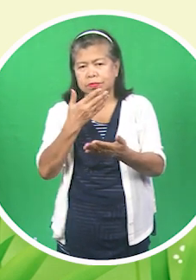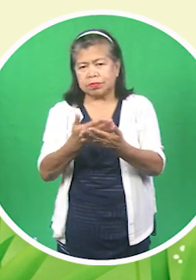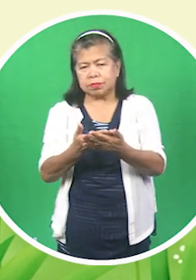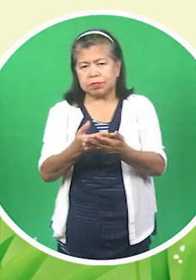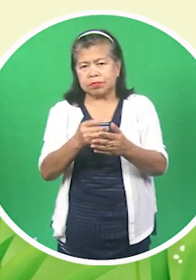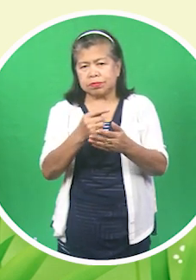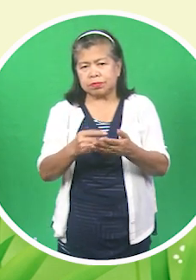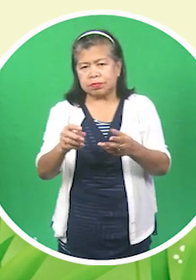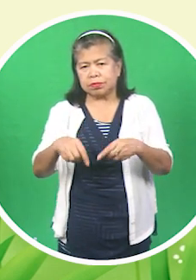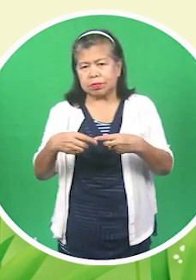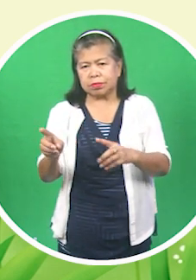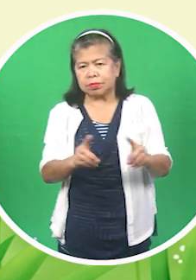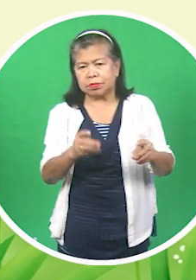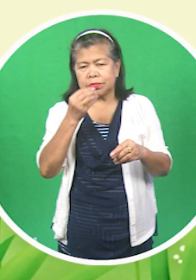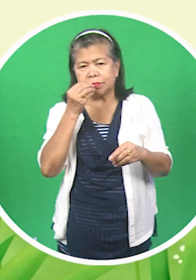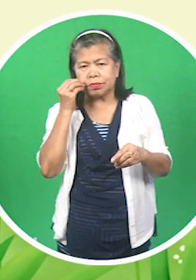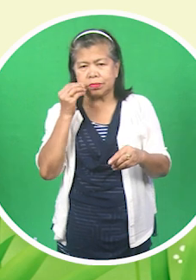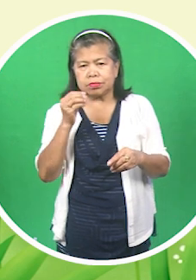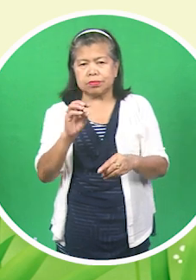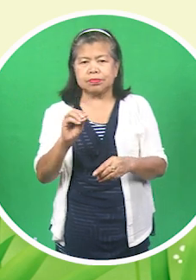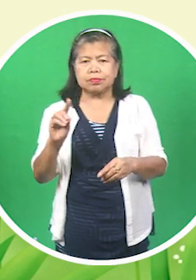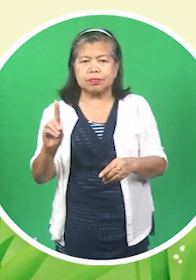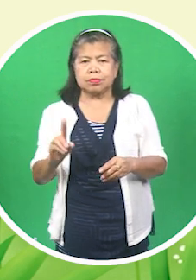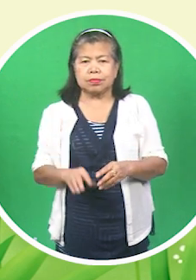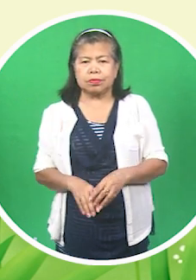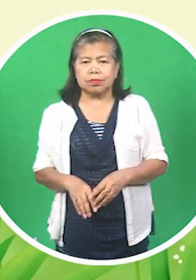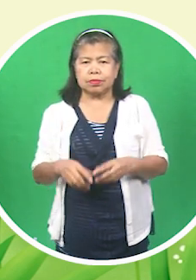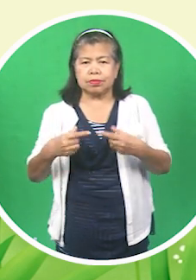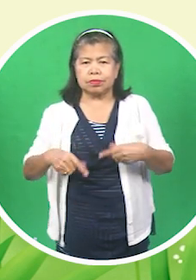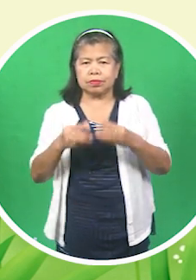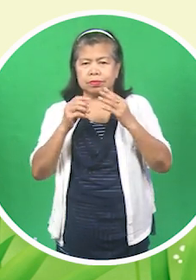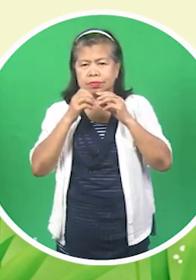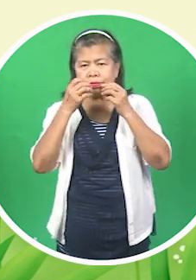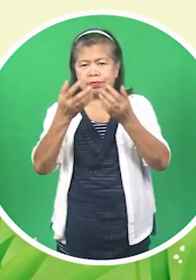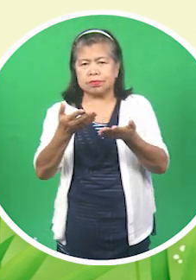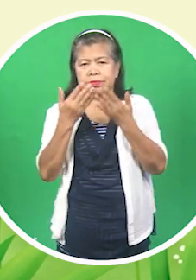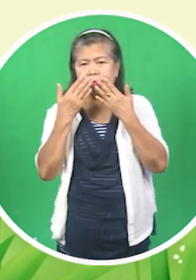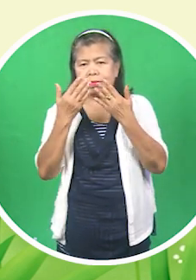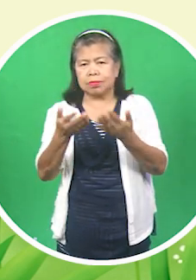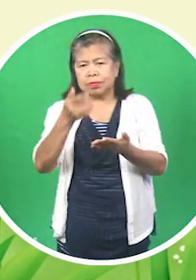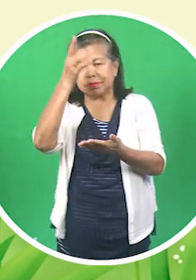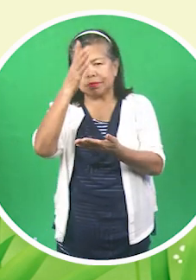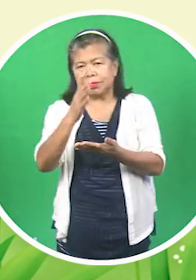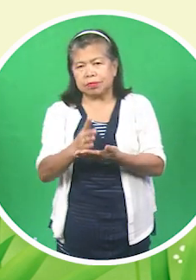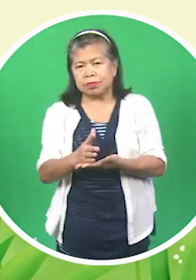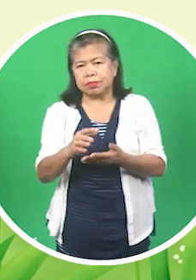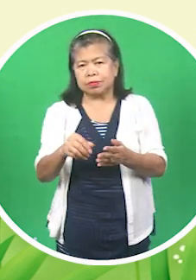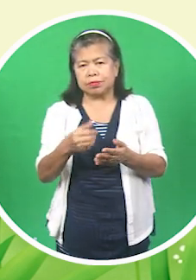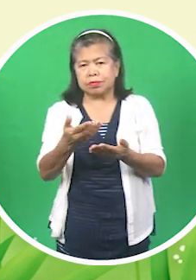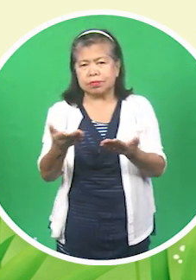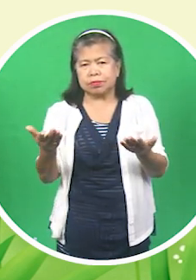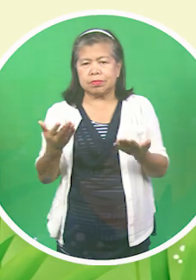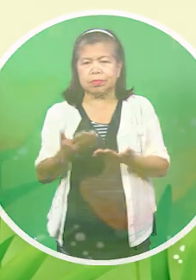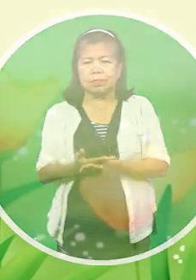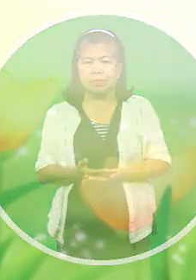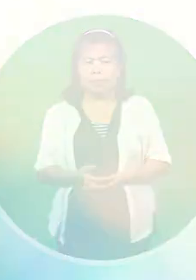3 good actions that you can do at home, okay? Let us express our thanksgiving to God as